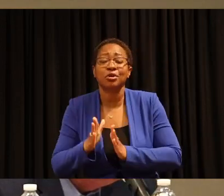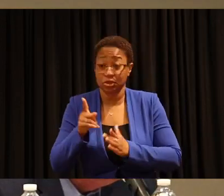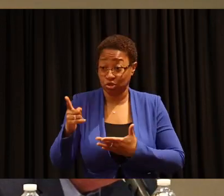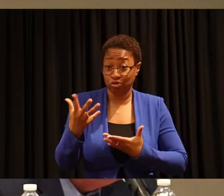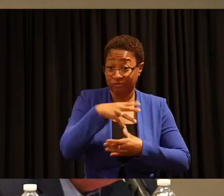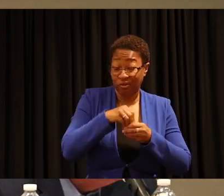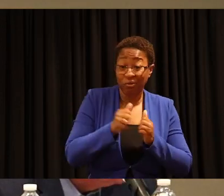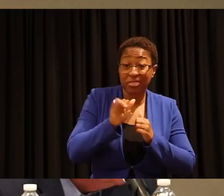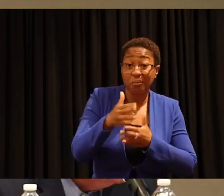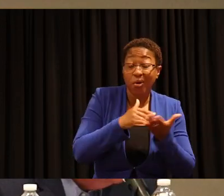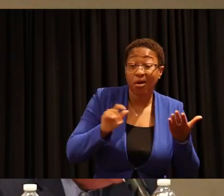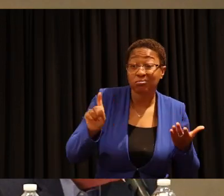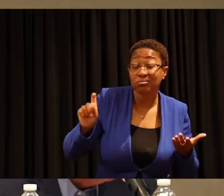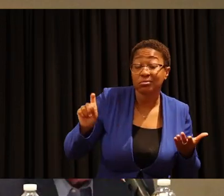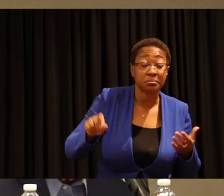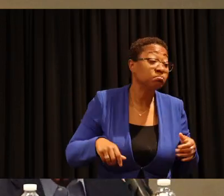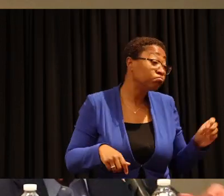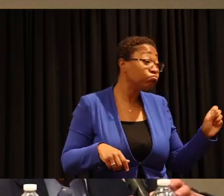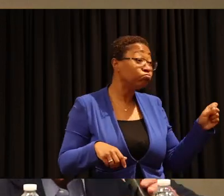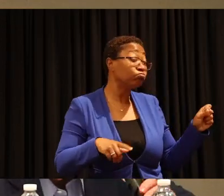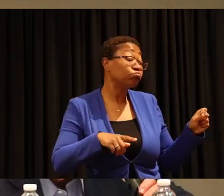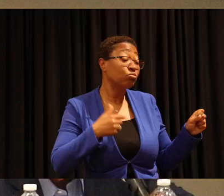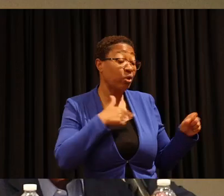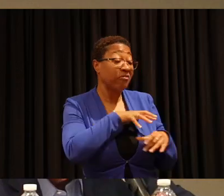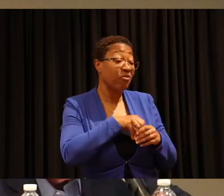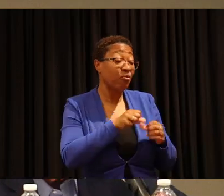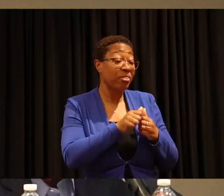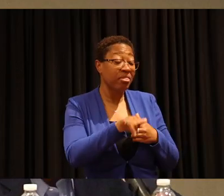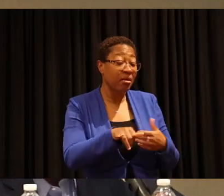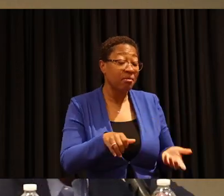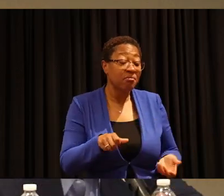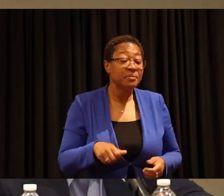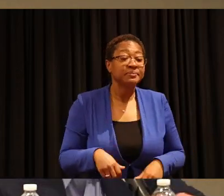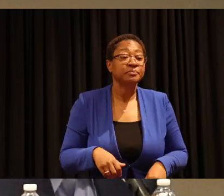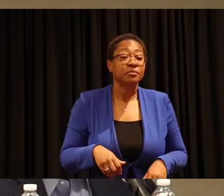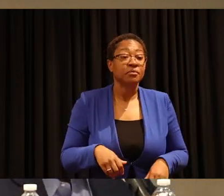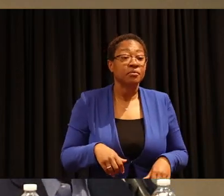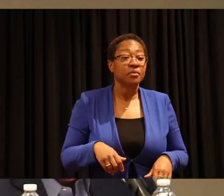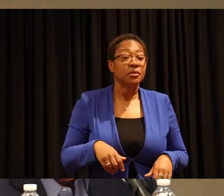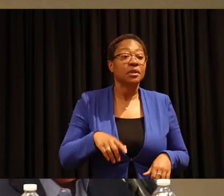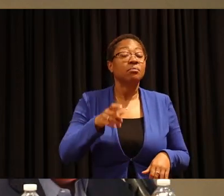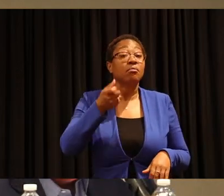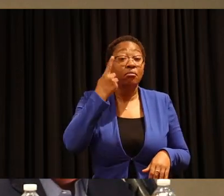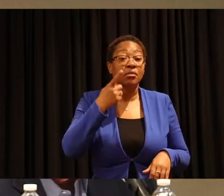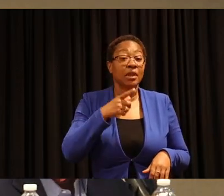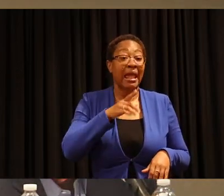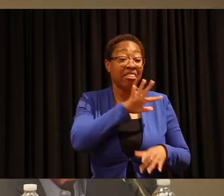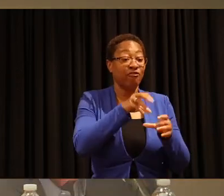that area at all? Yeah, we are. Yes, we are, and it definitely varies by